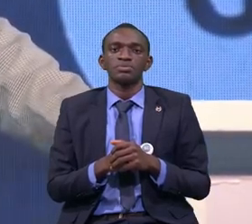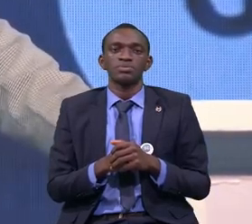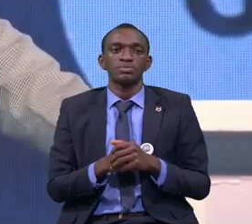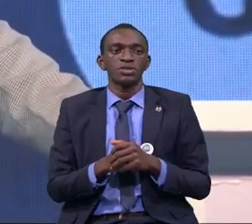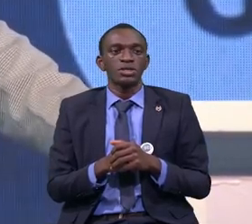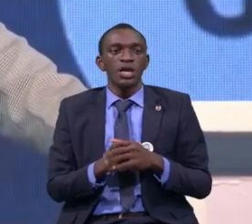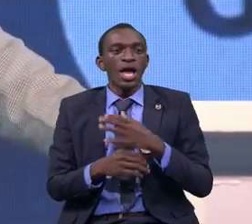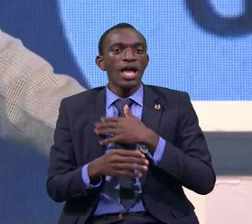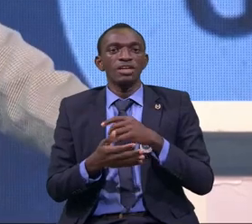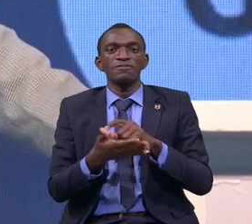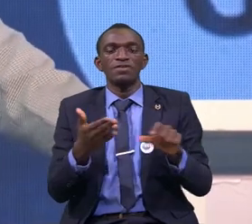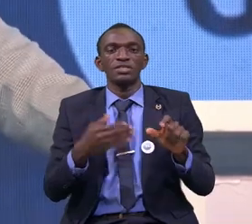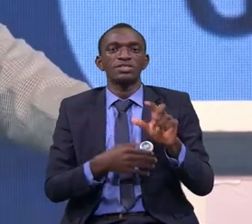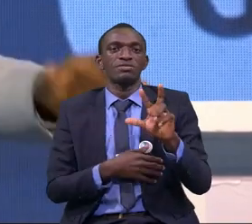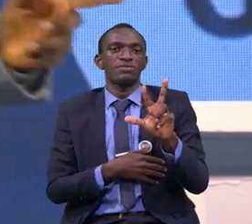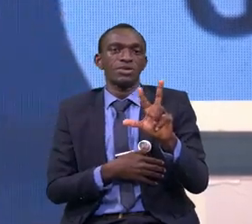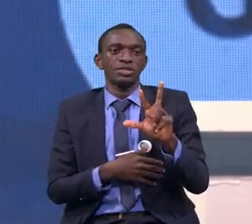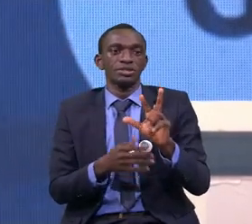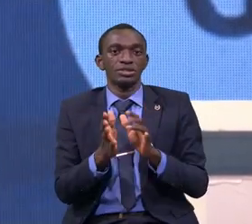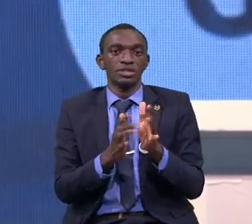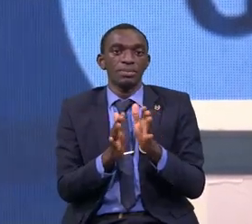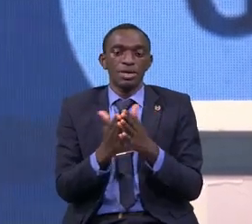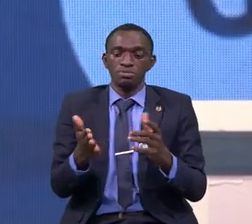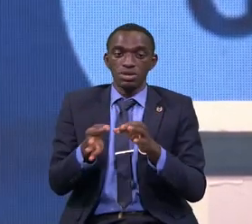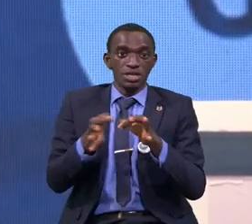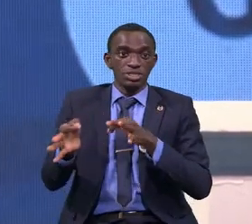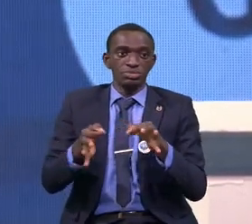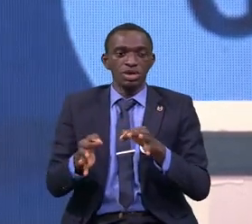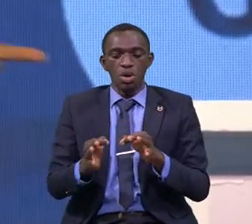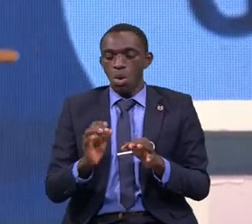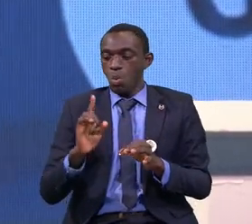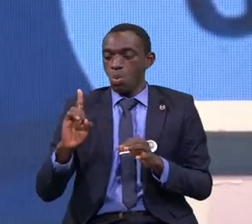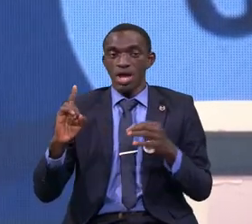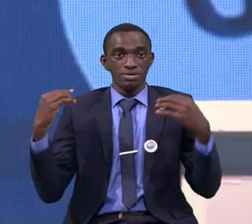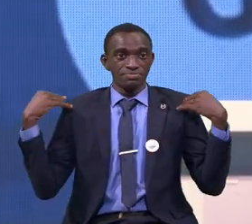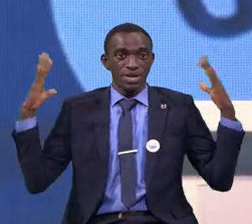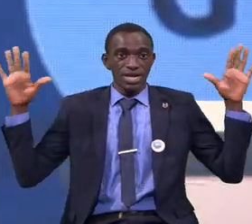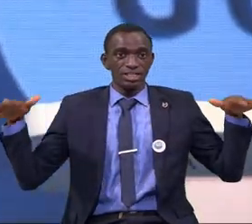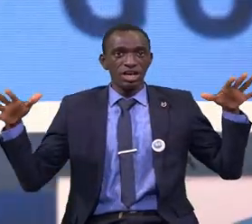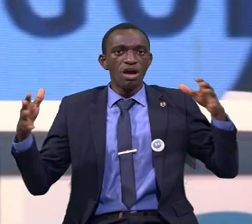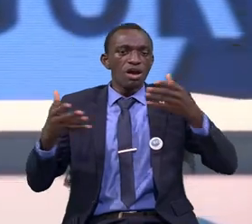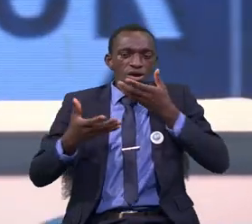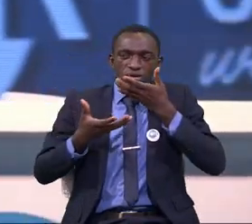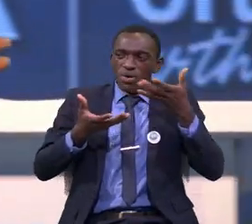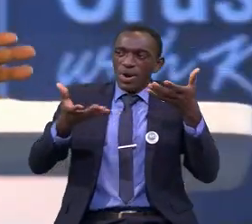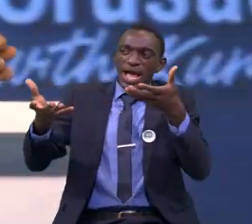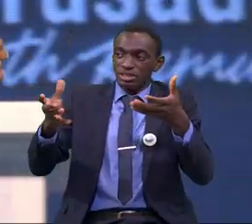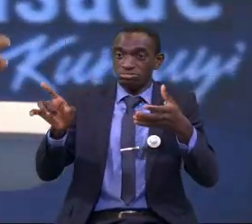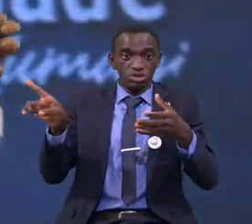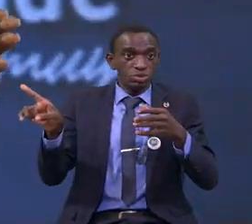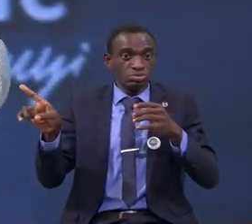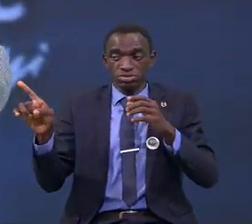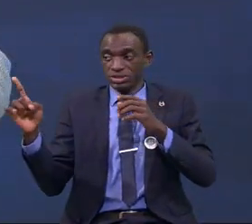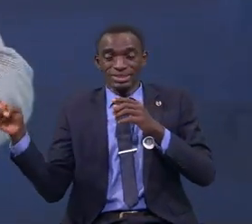In verse 3, it tells us, and one cried unto another and said,